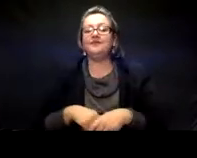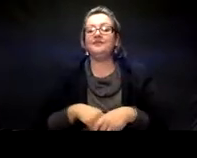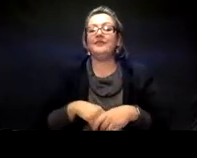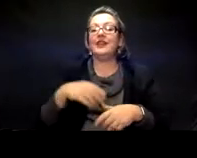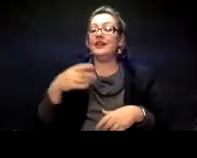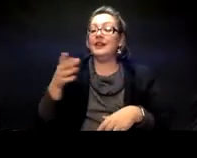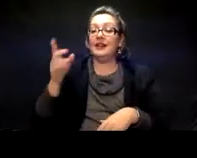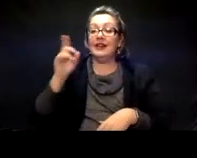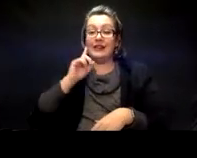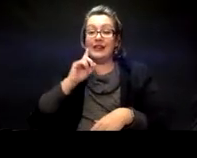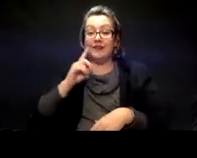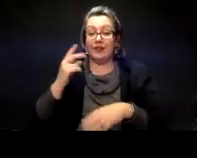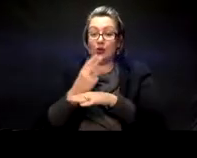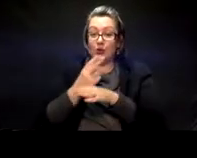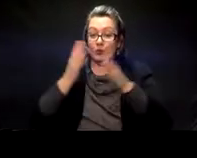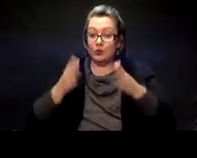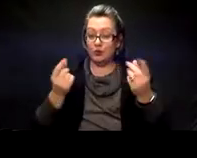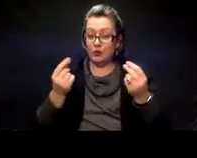phone.